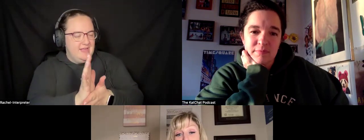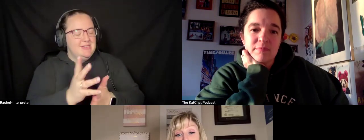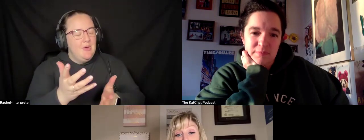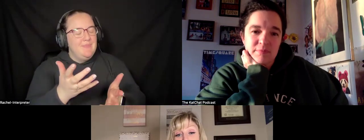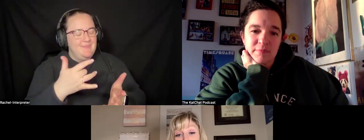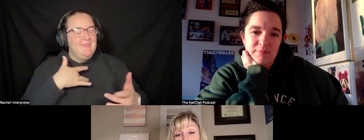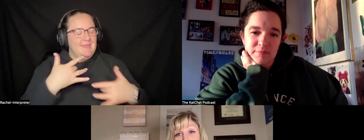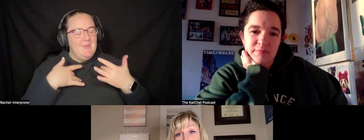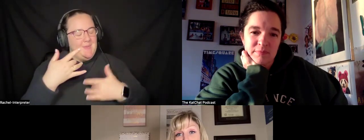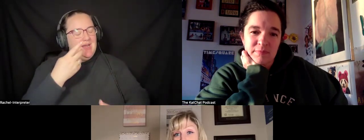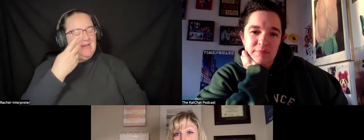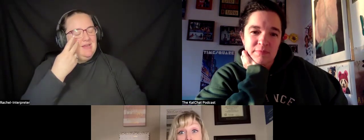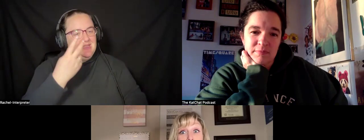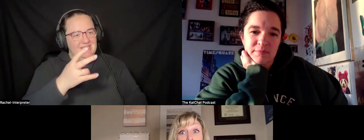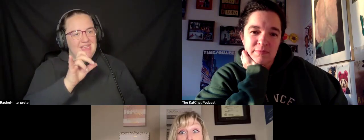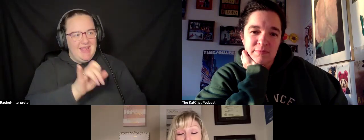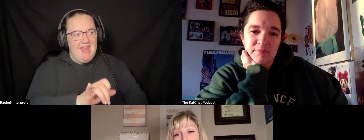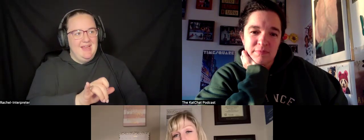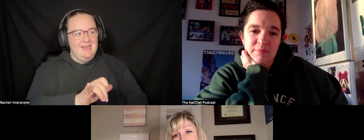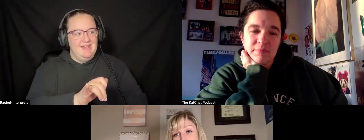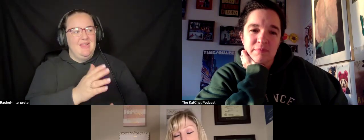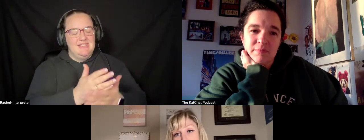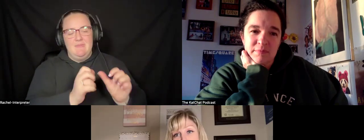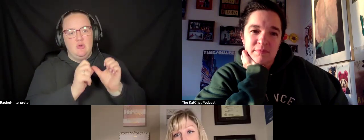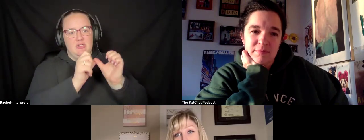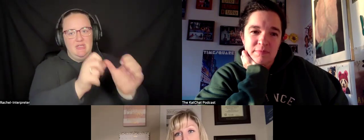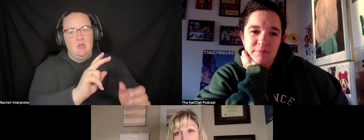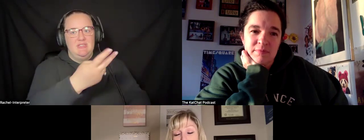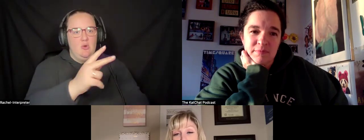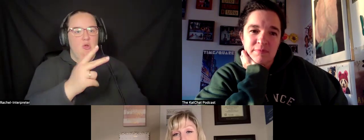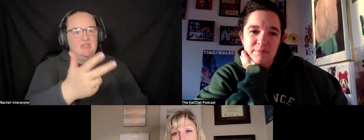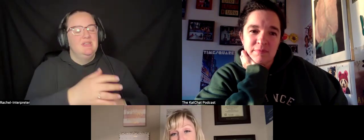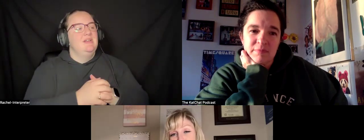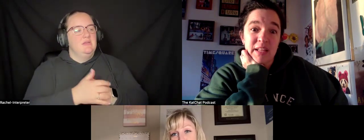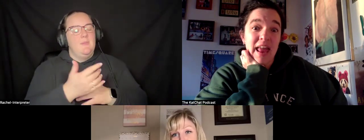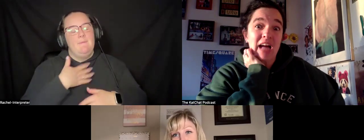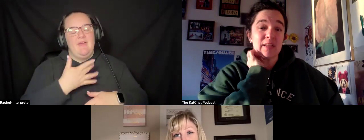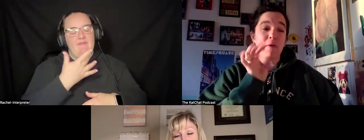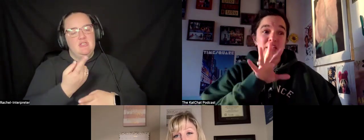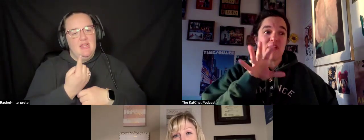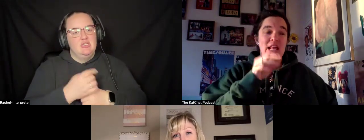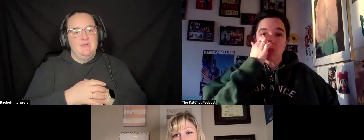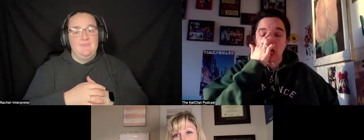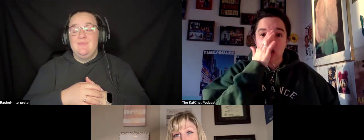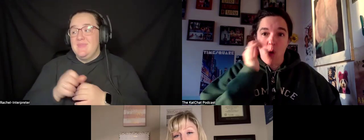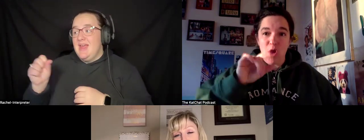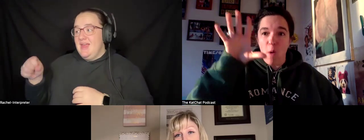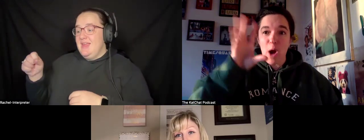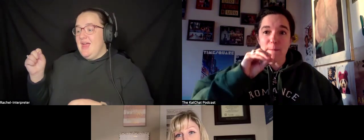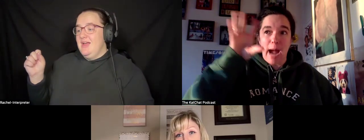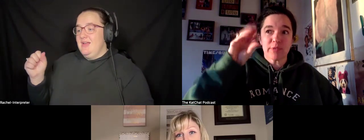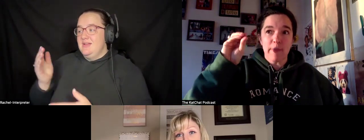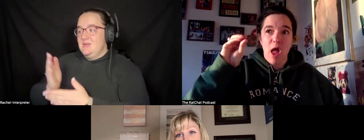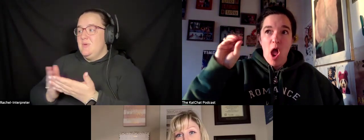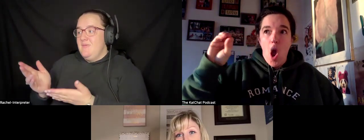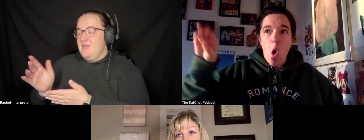to see some of those continue because those were some of my favorites last year. Yeah, someone did video that when